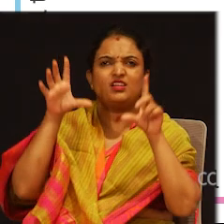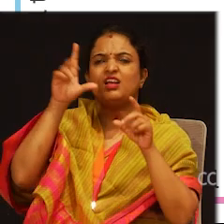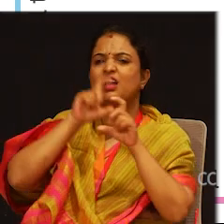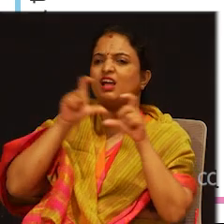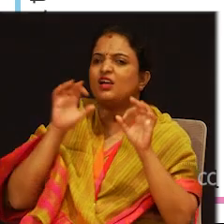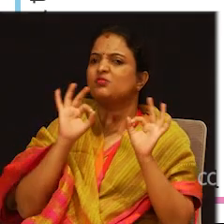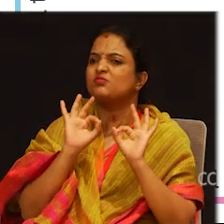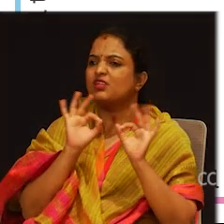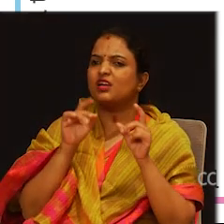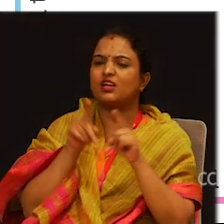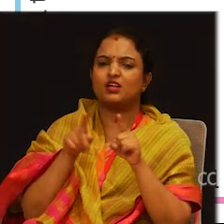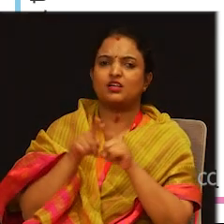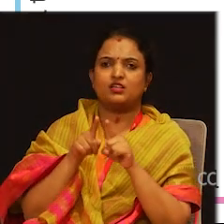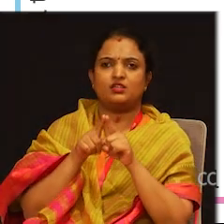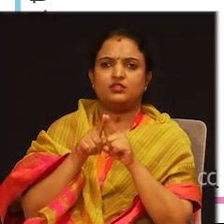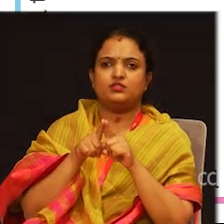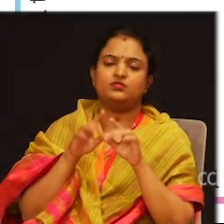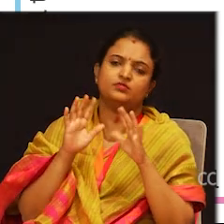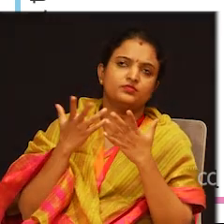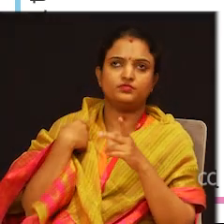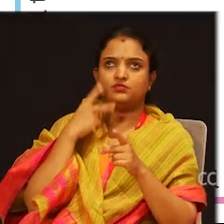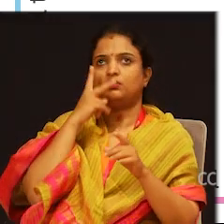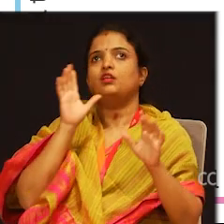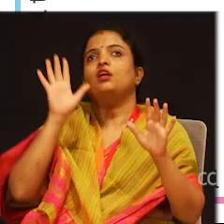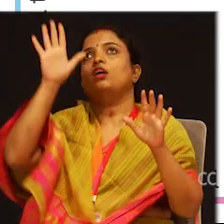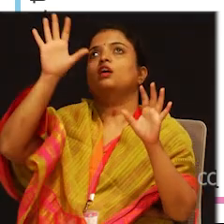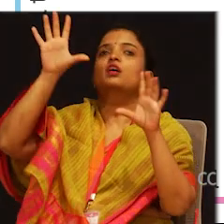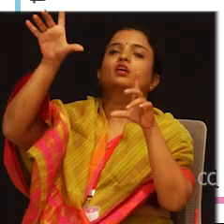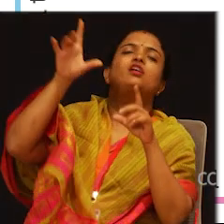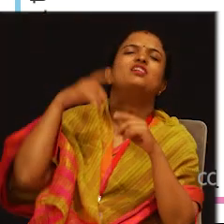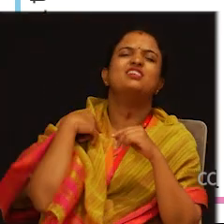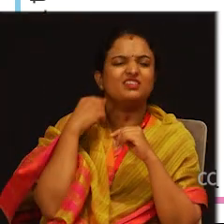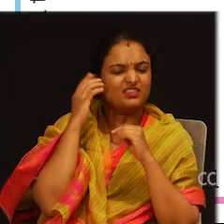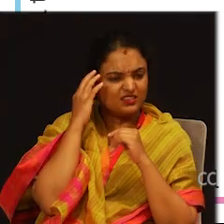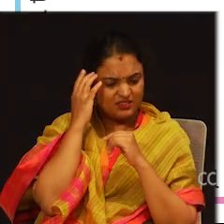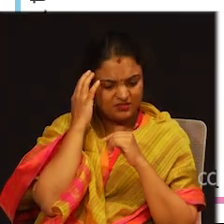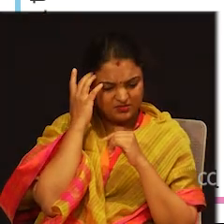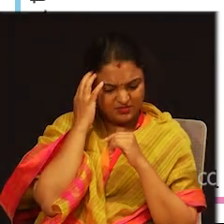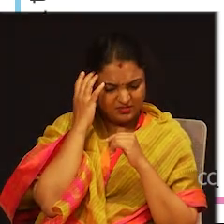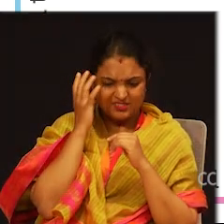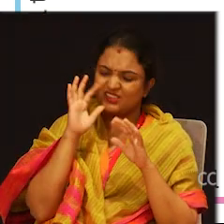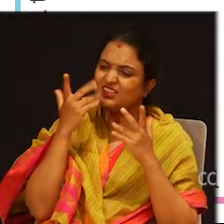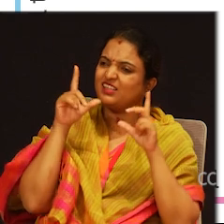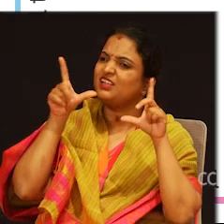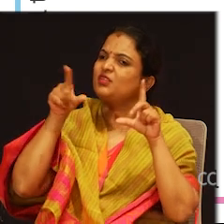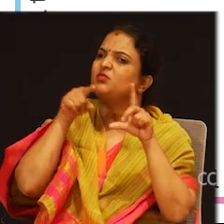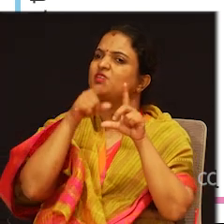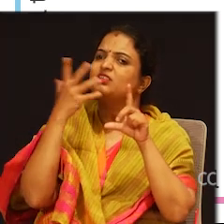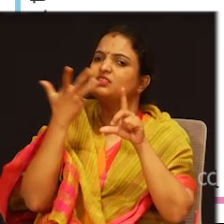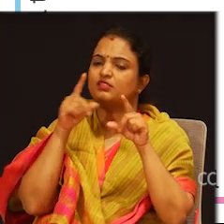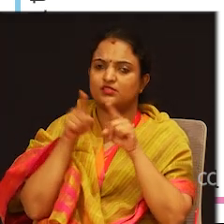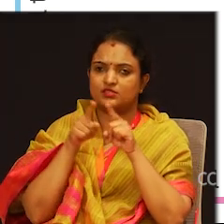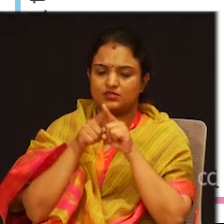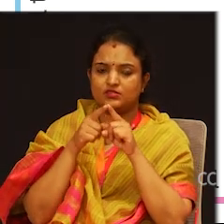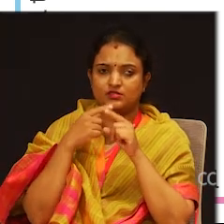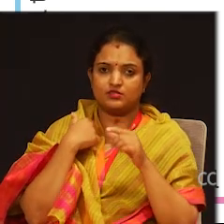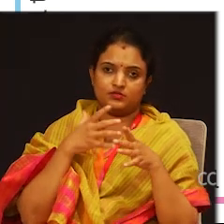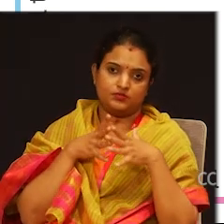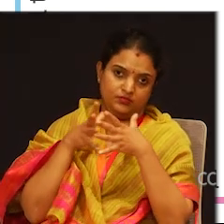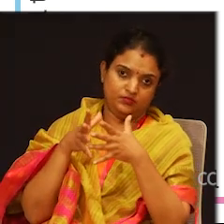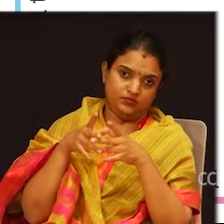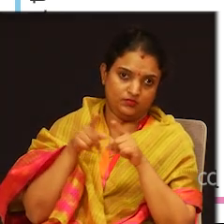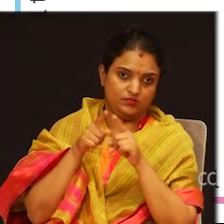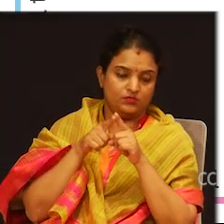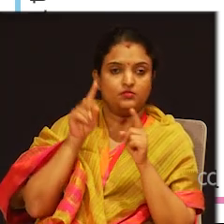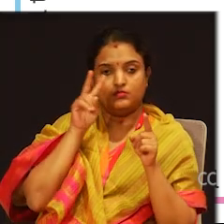there, but within their visual range. And I wondered what this poster is all about. I leave it for you